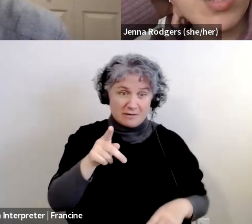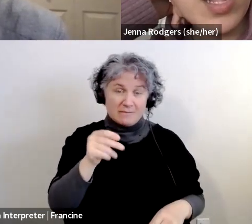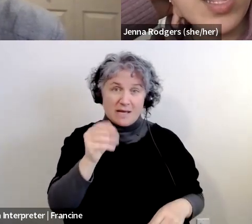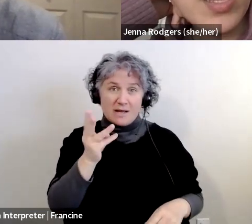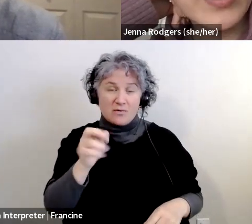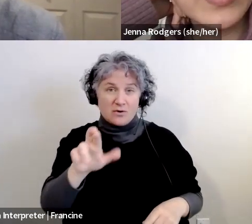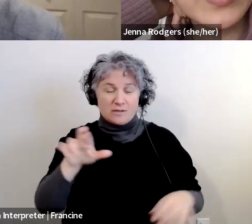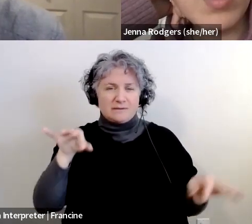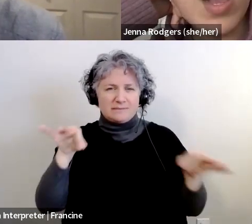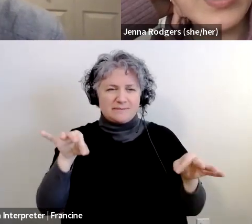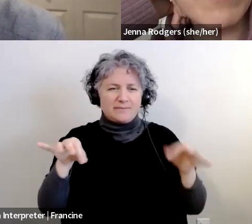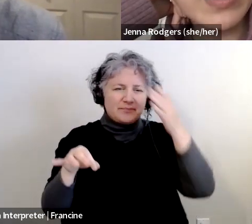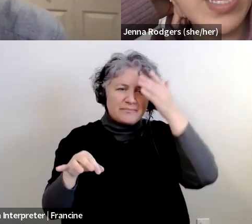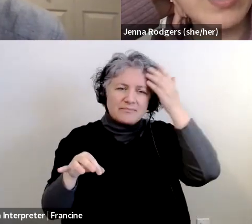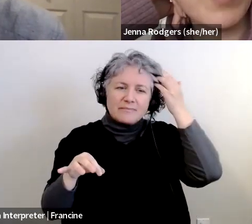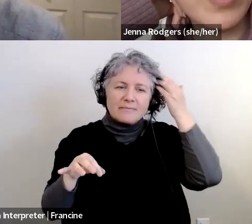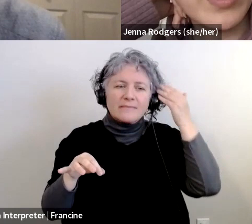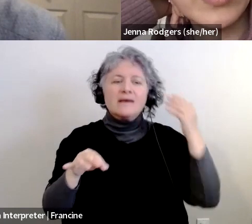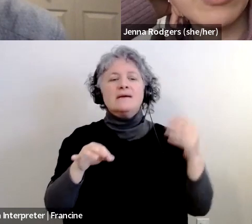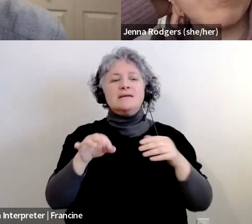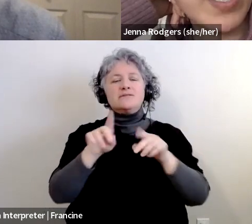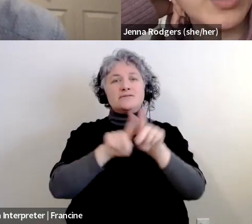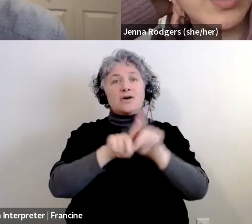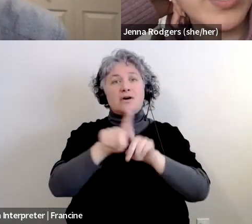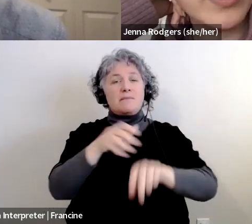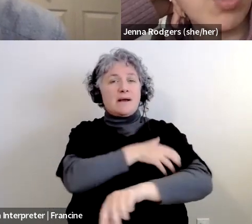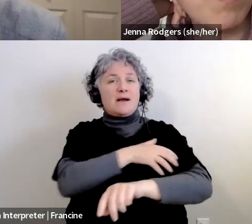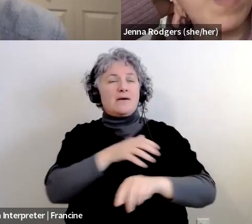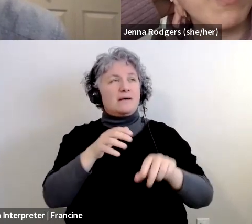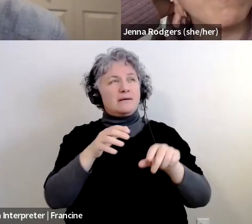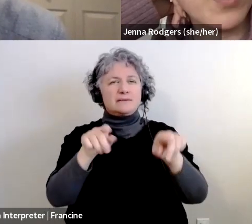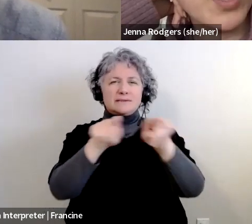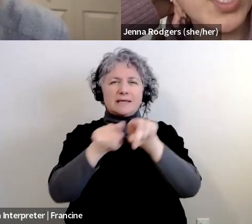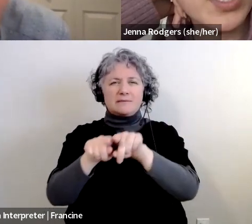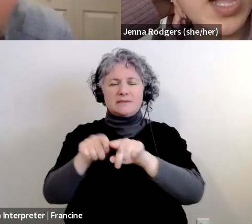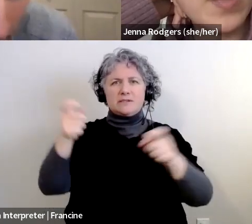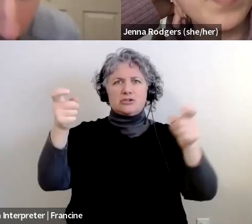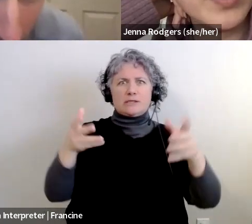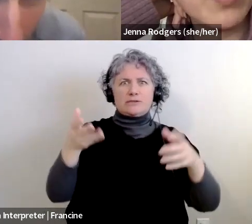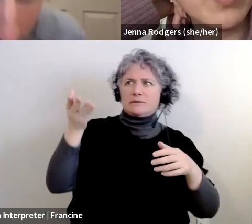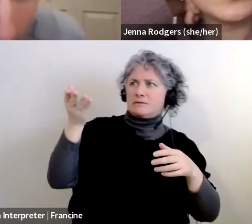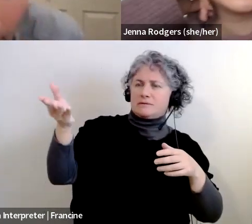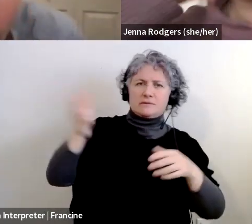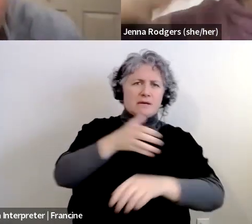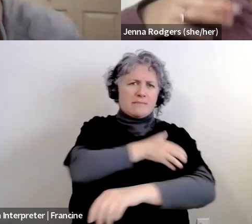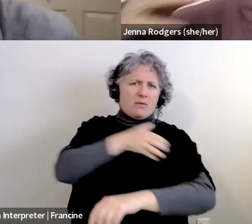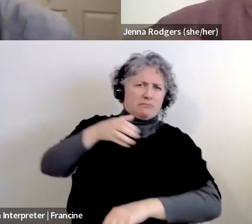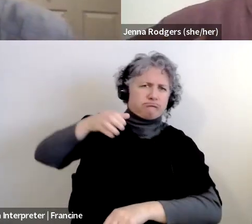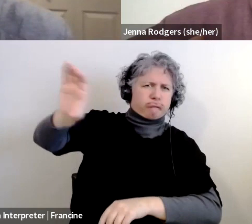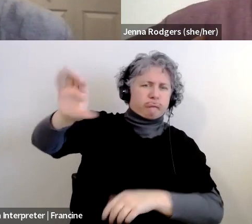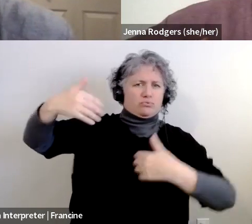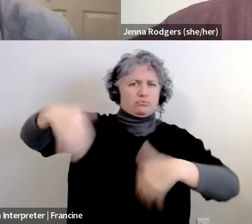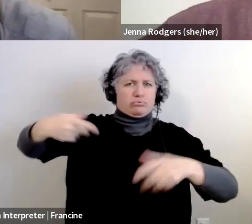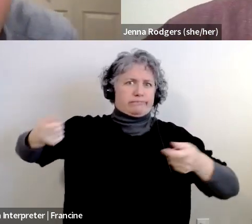power is kind of in line with, like, this director as all powerful, so that sometimes in